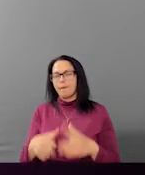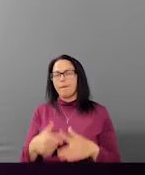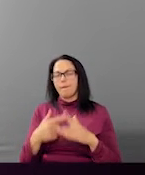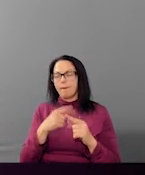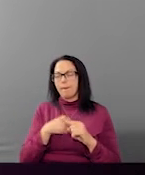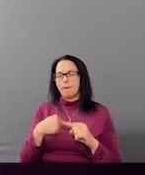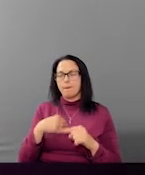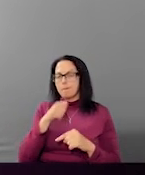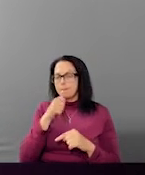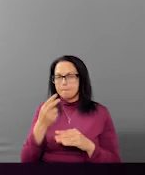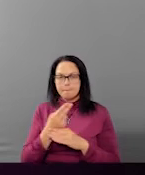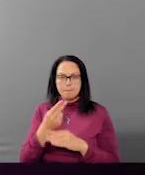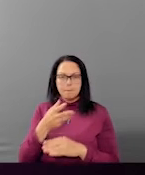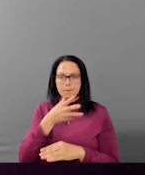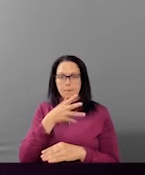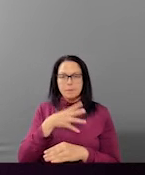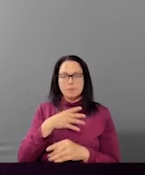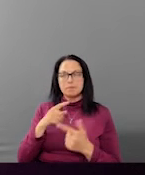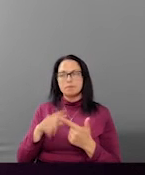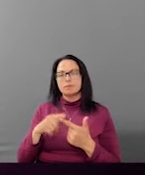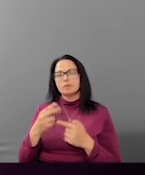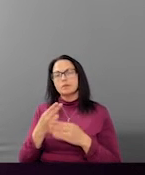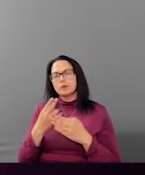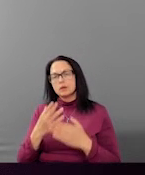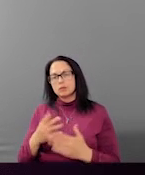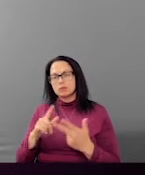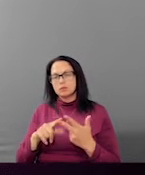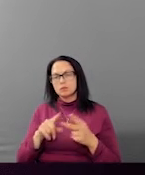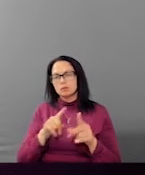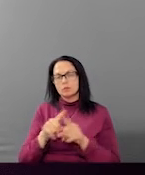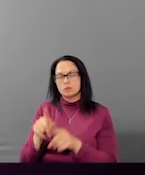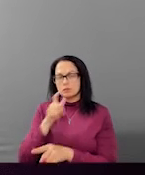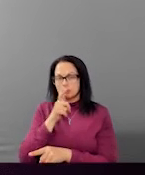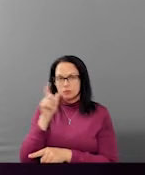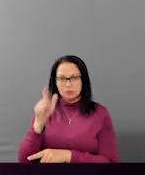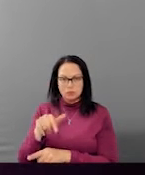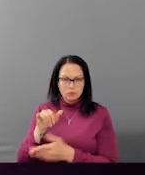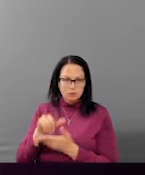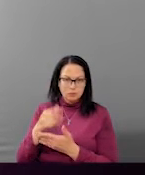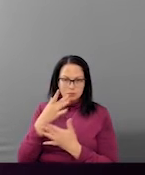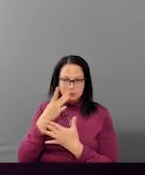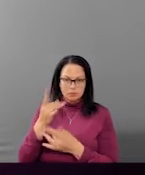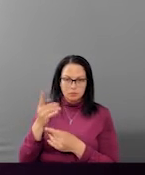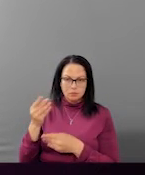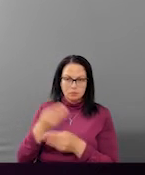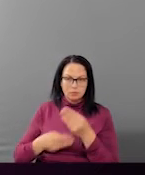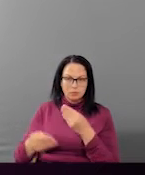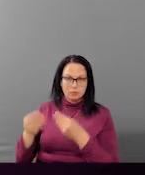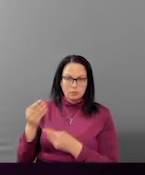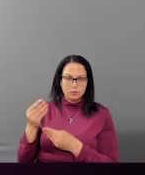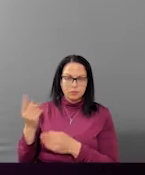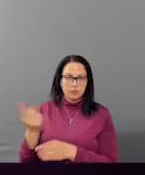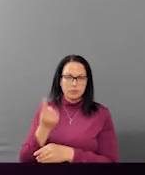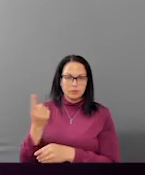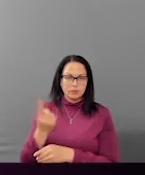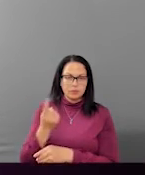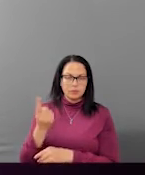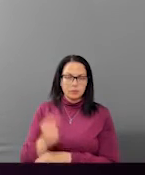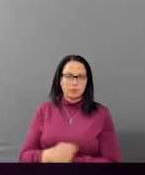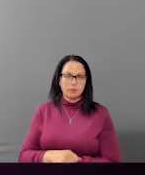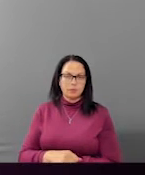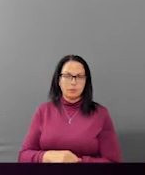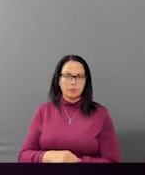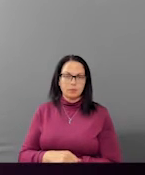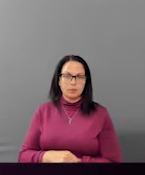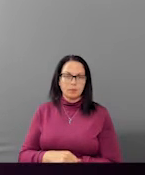using lady, and we're using user. And then also don't need these because I'm just interested in the transfer and the handle transfer. Boom. So